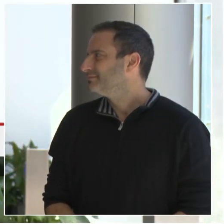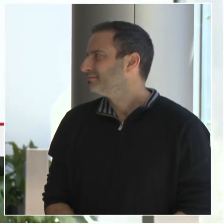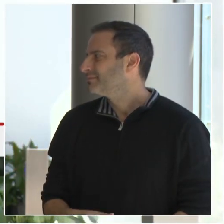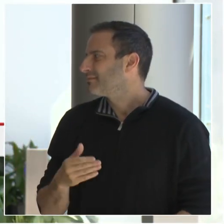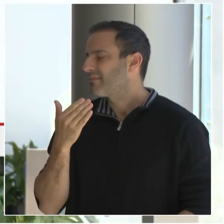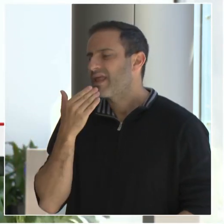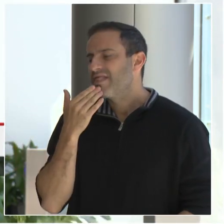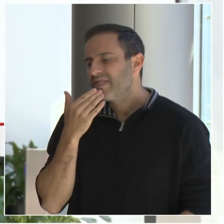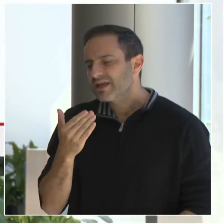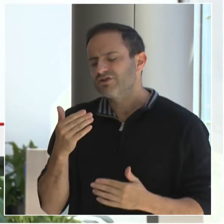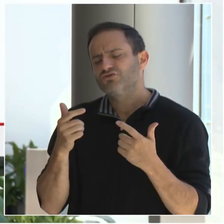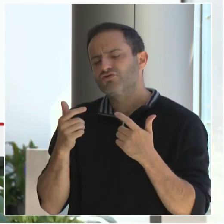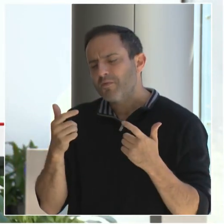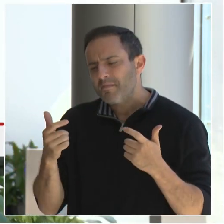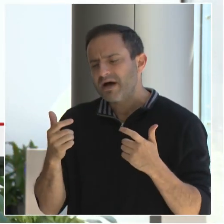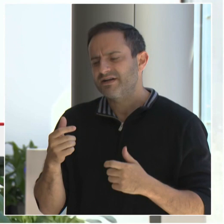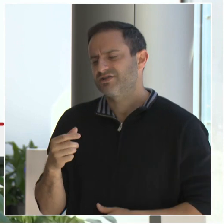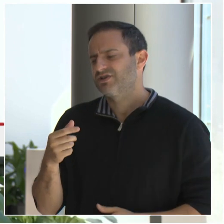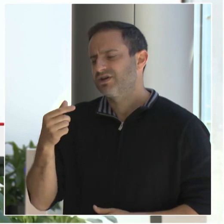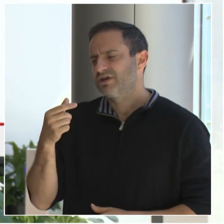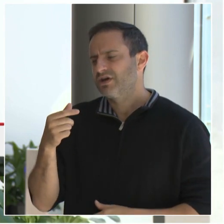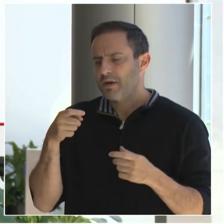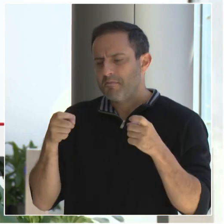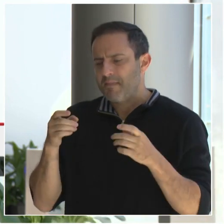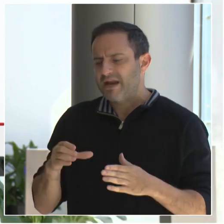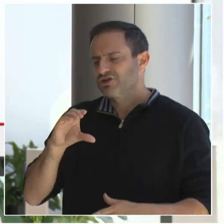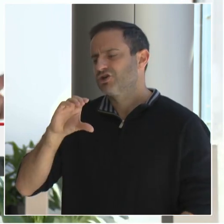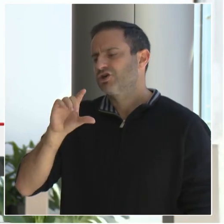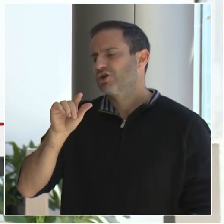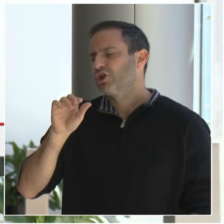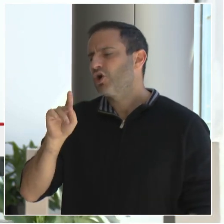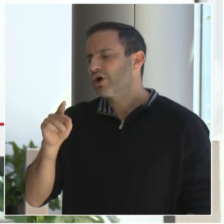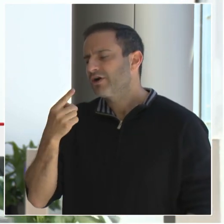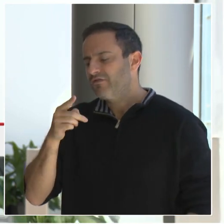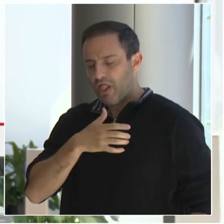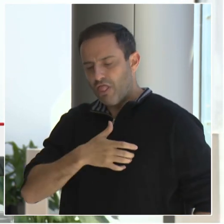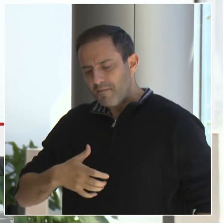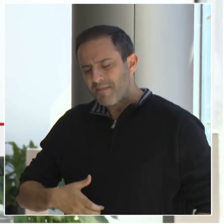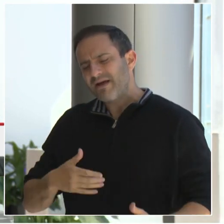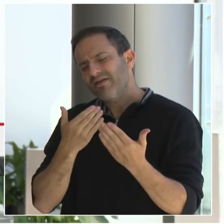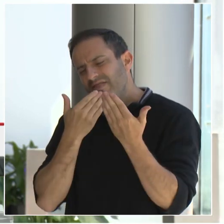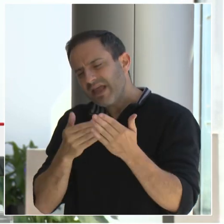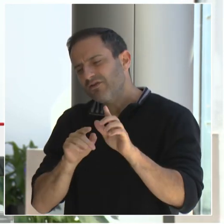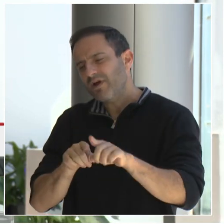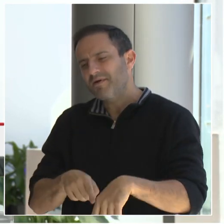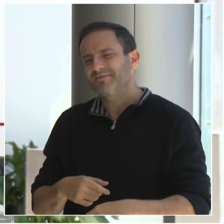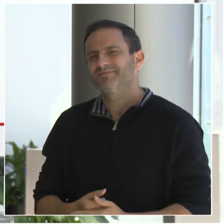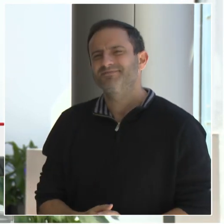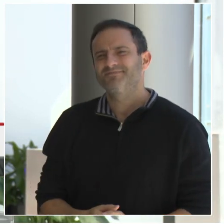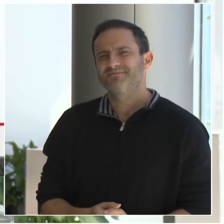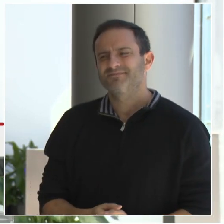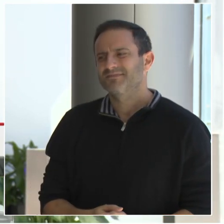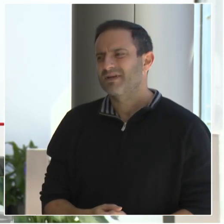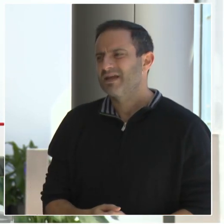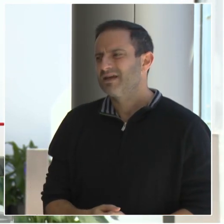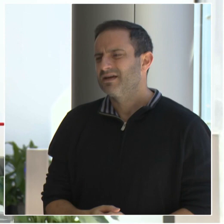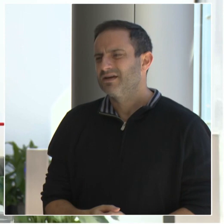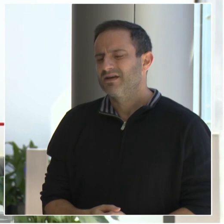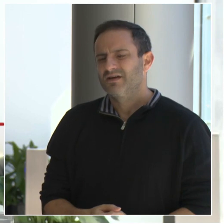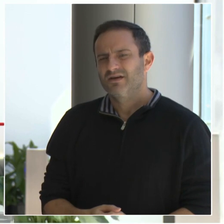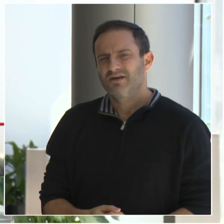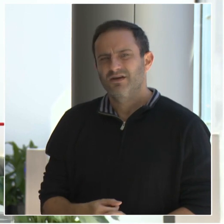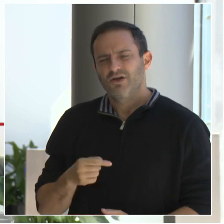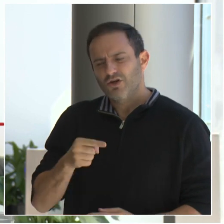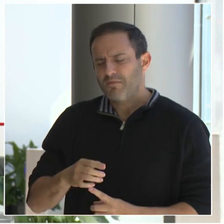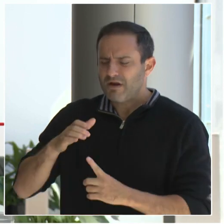Thank you so much, General Manager Clark. To our mayor, so glad that you are here, and you have been just